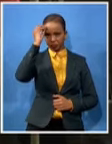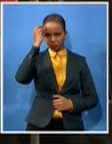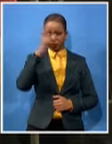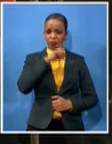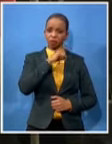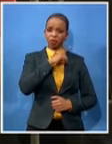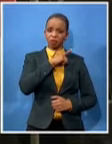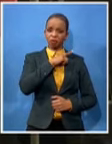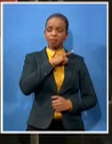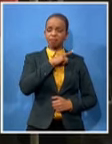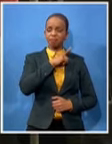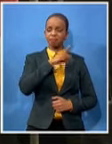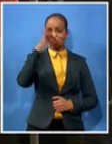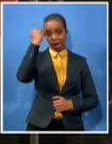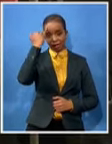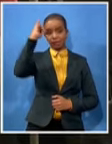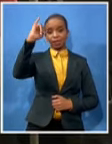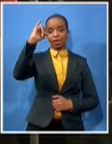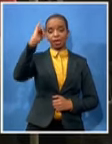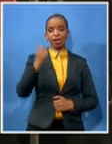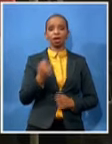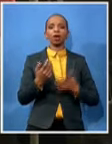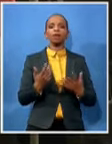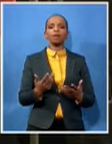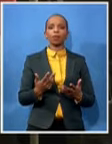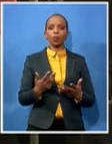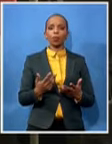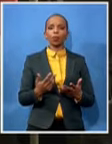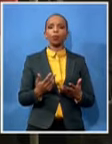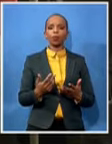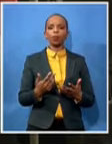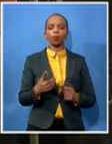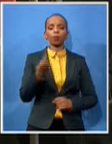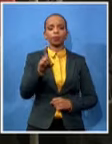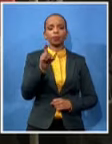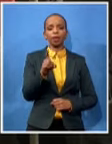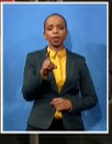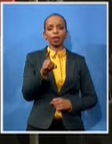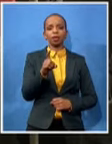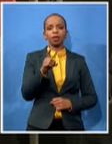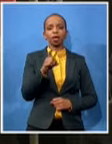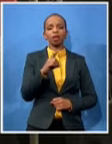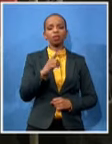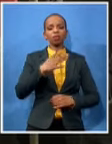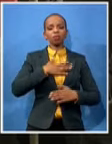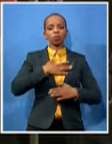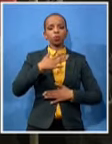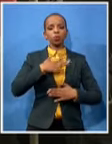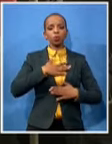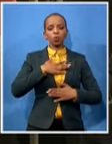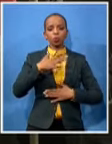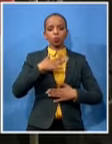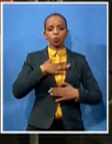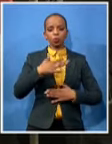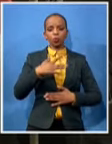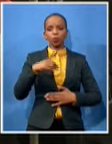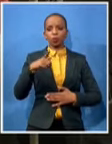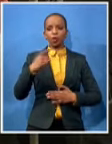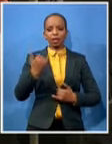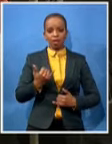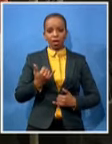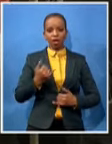swift movement on the oxygen had to do with trying to move more patients. I was talking to Professor Jeremy Nell, and he was telling